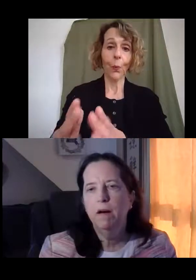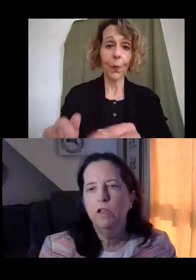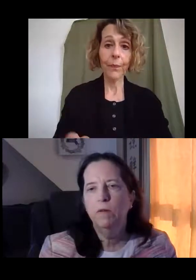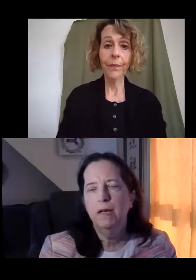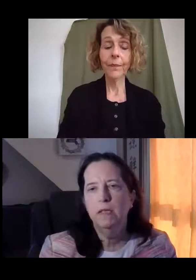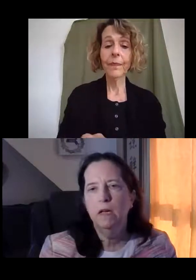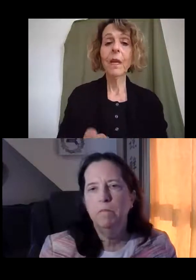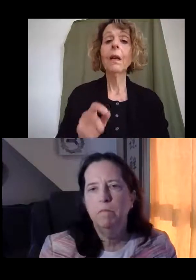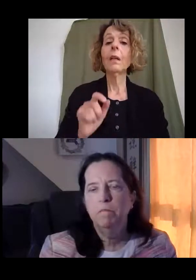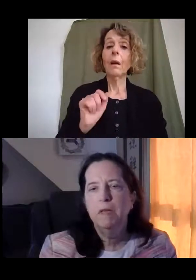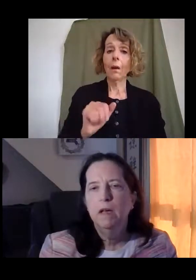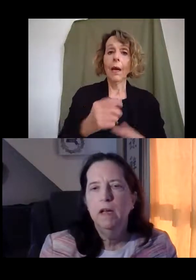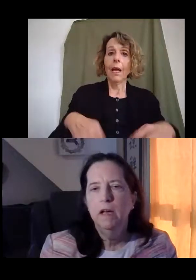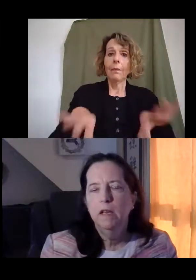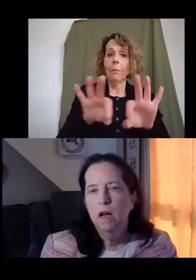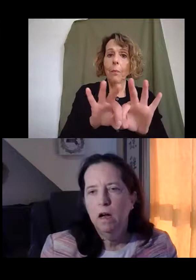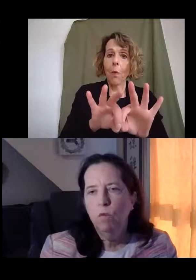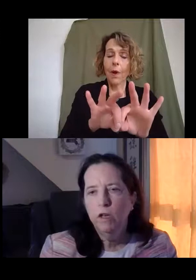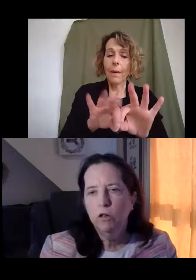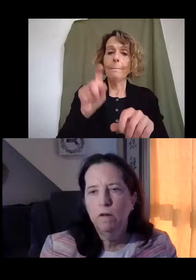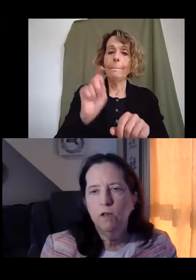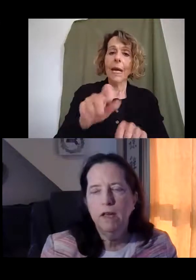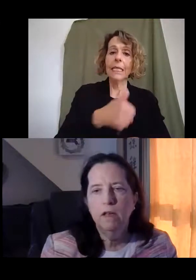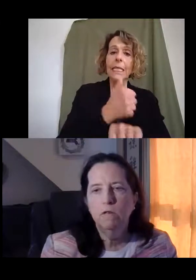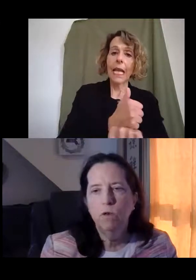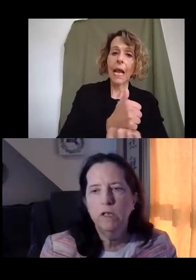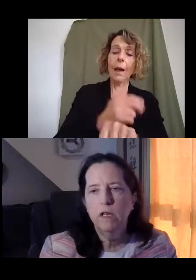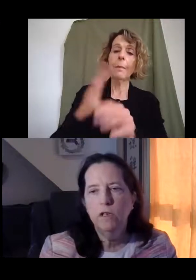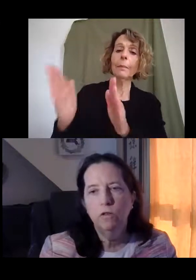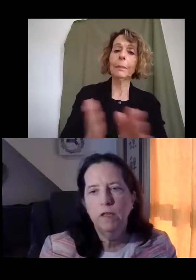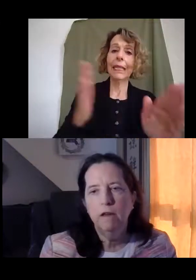using paratransit. In the winter of